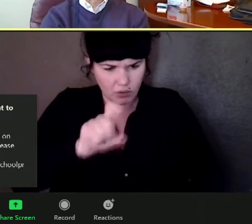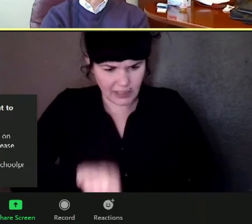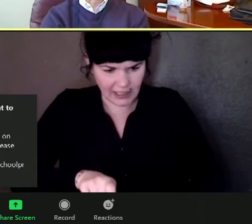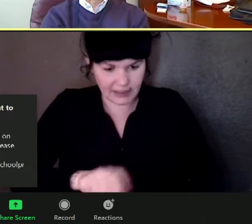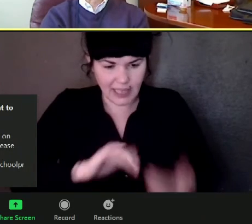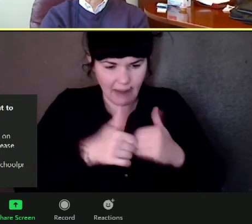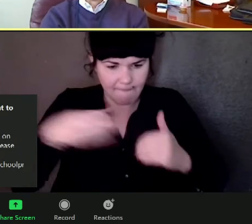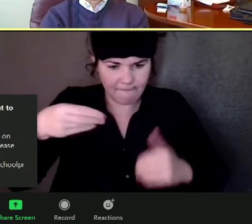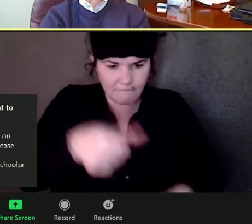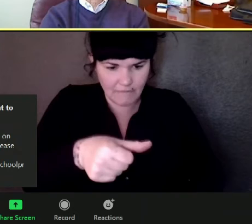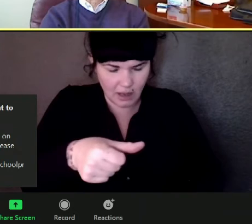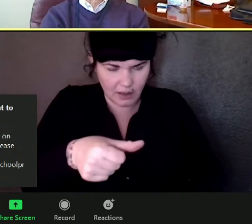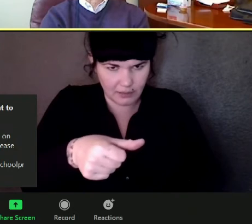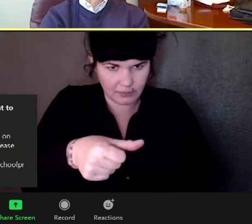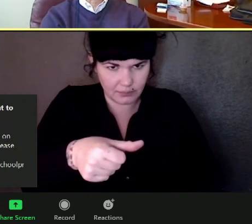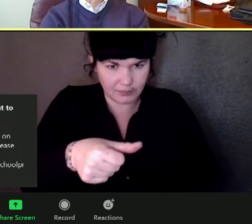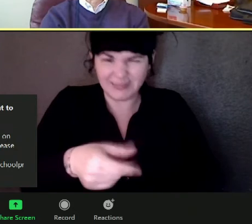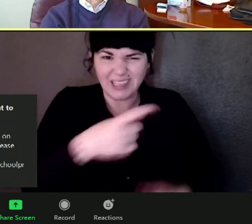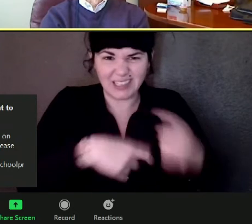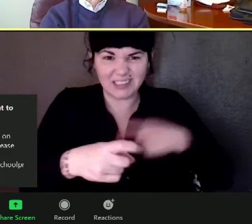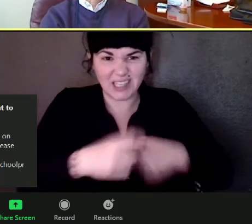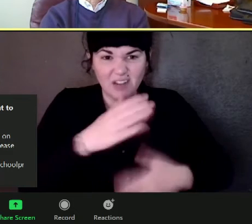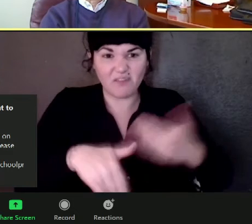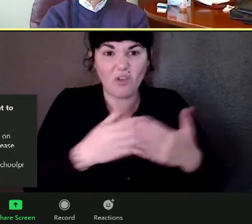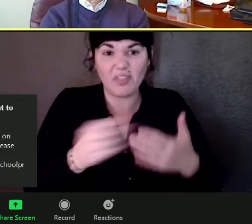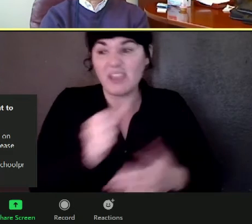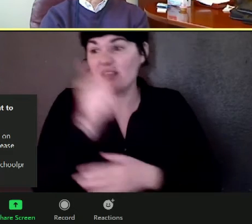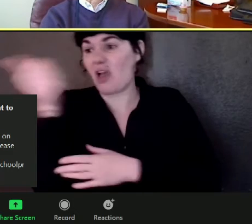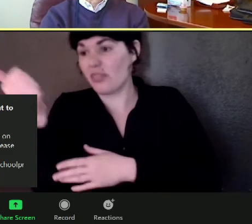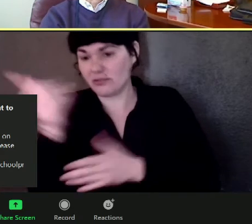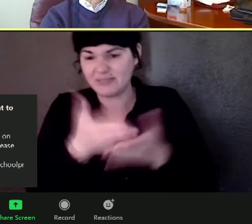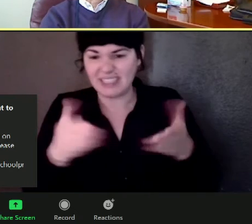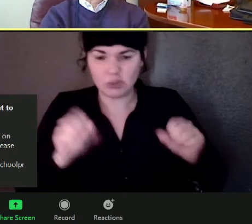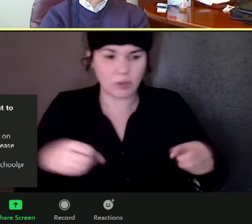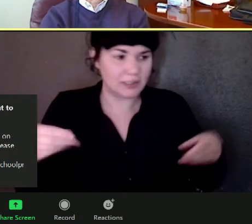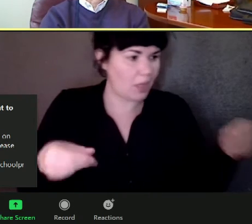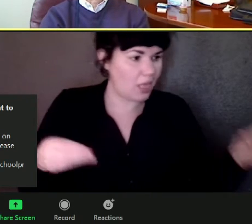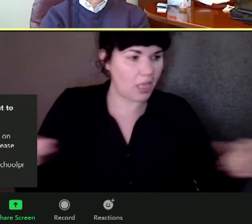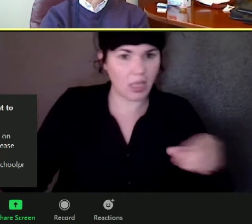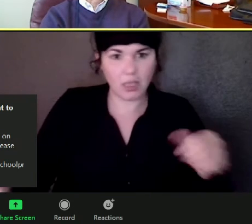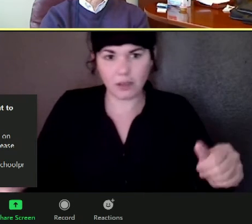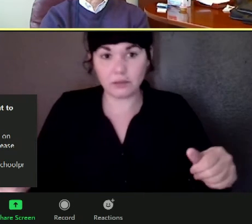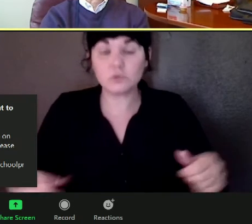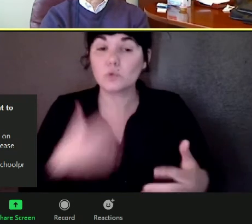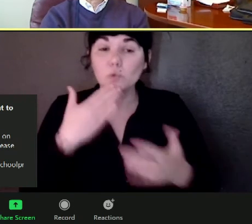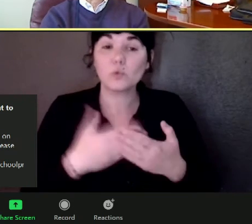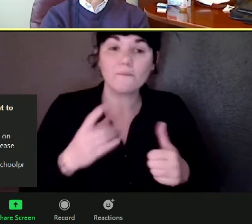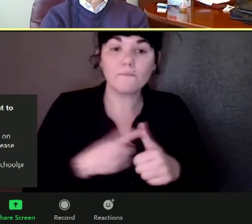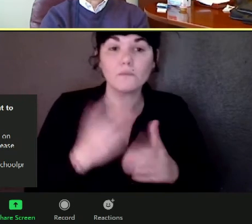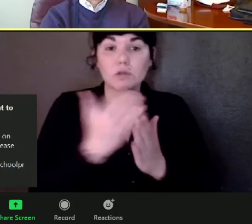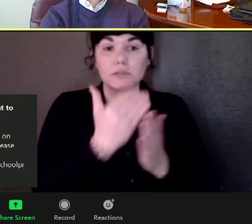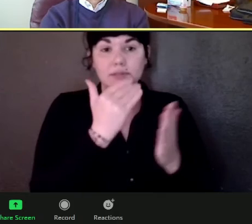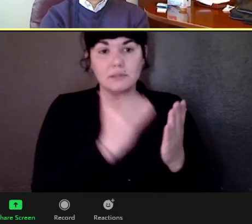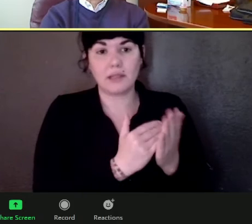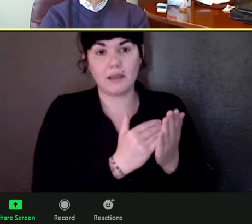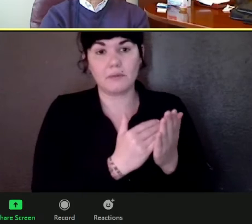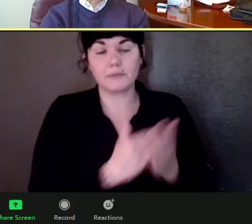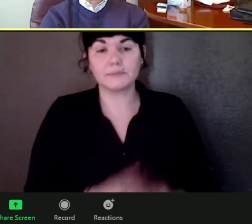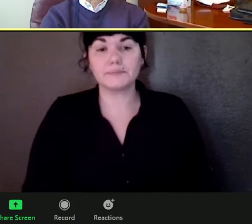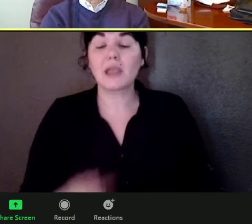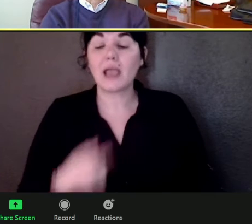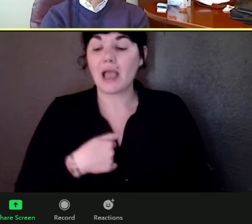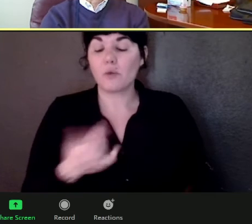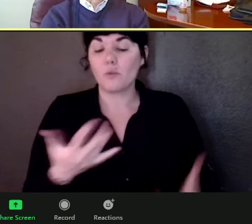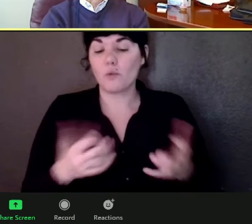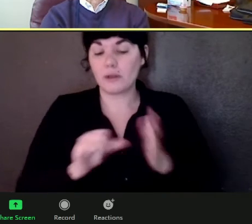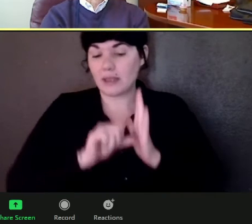way. And so that's a great first step. I would highlight what Ironetta shared, and that is, these are